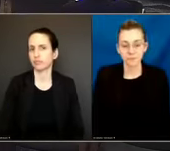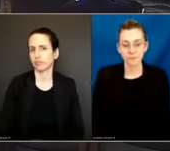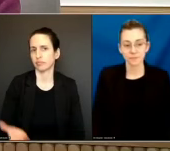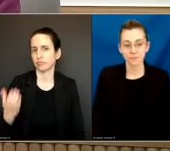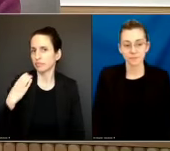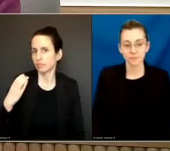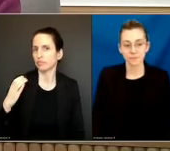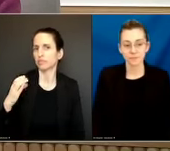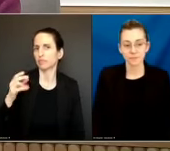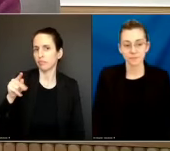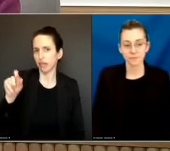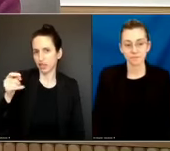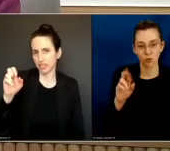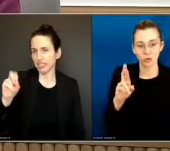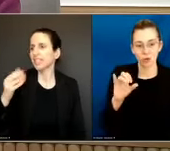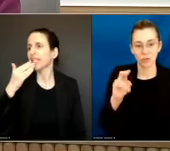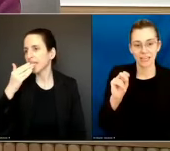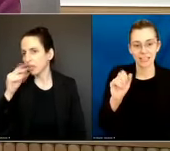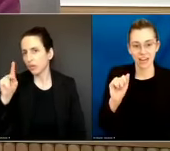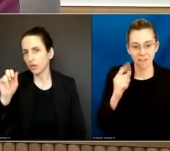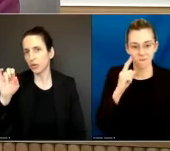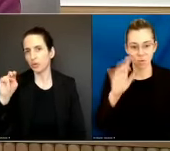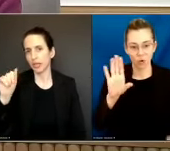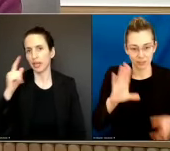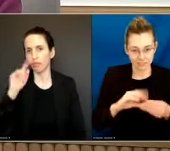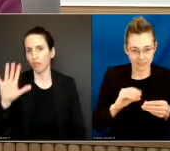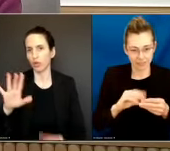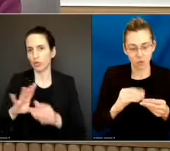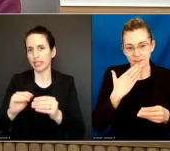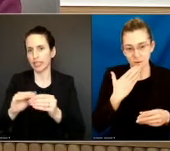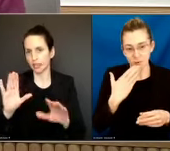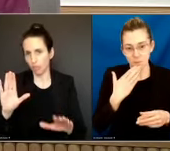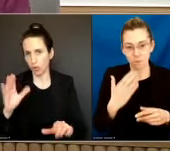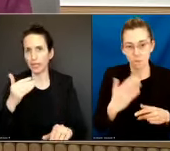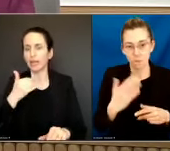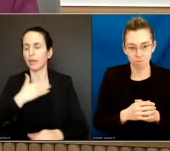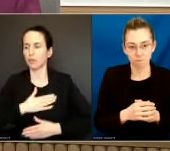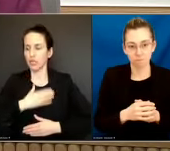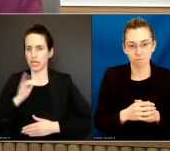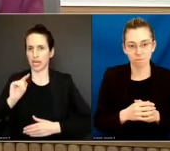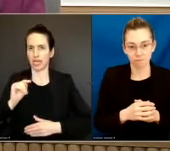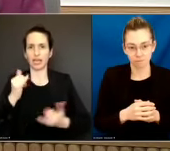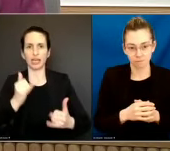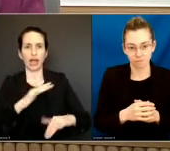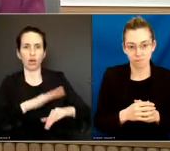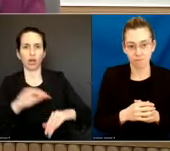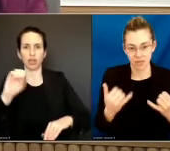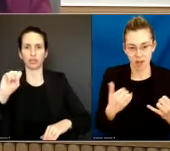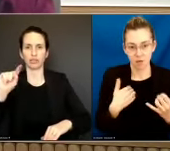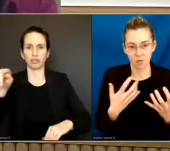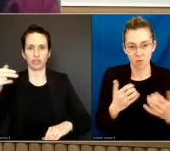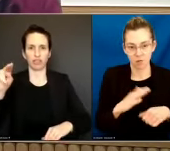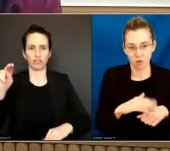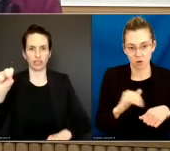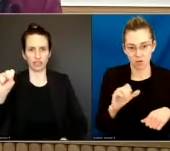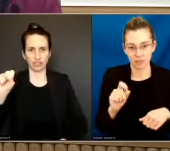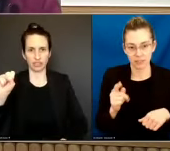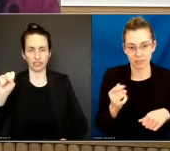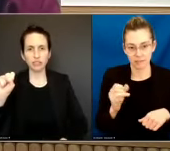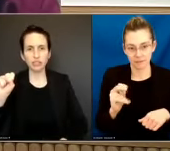your testimony. Much appreciated. I would like to now call on Stefan Scheer from CARE Oregon. Oh,